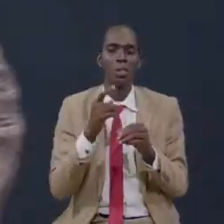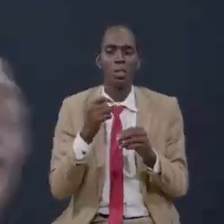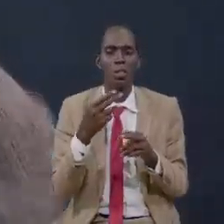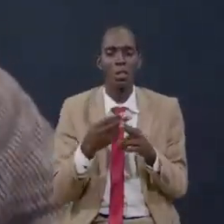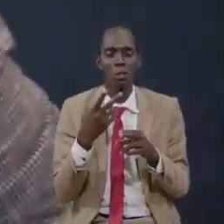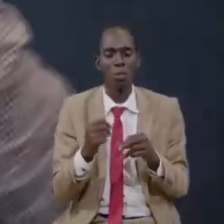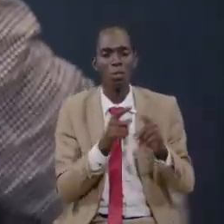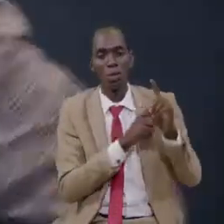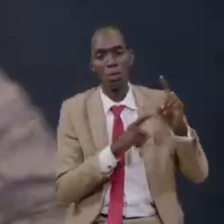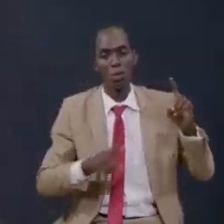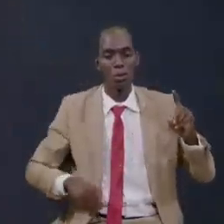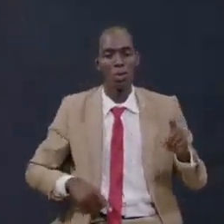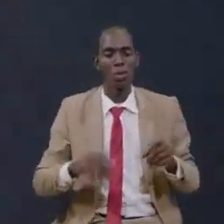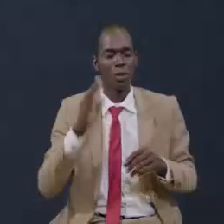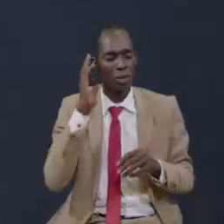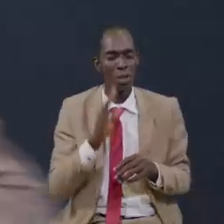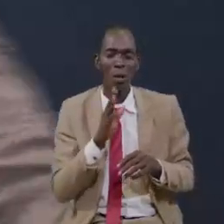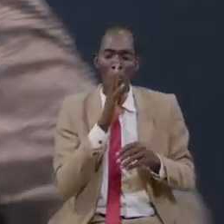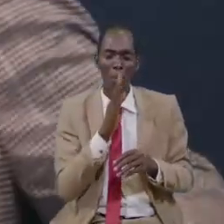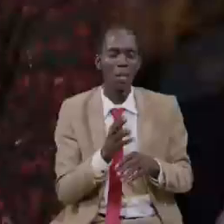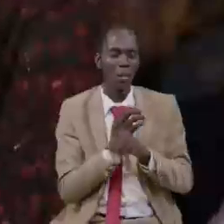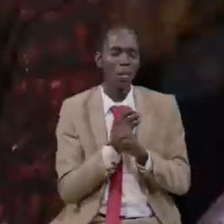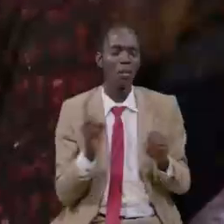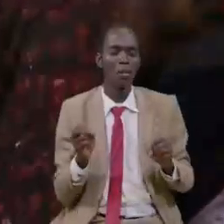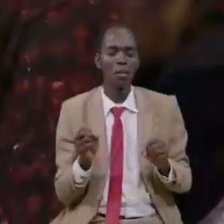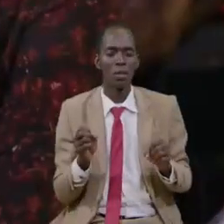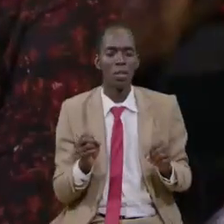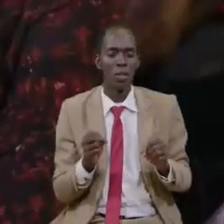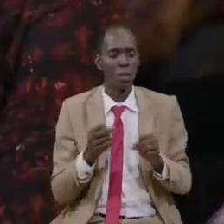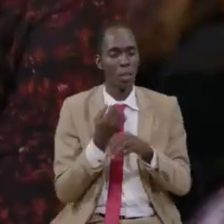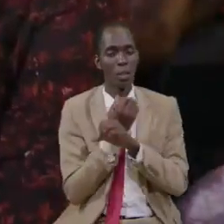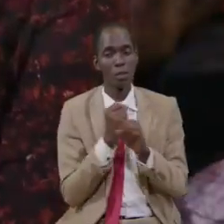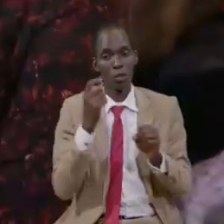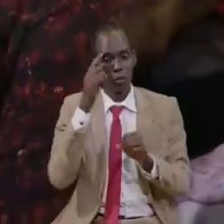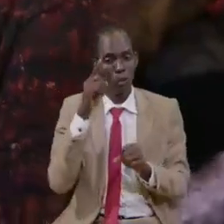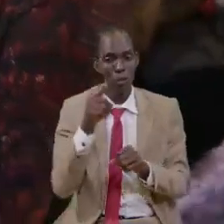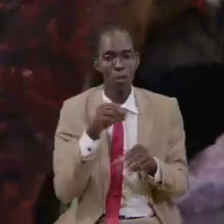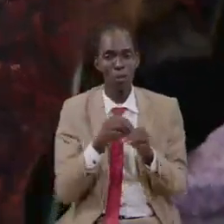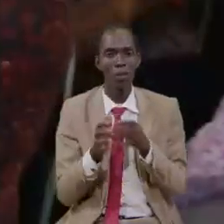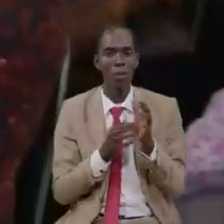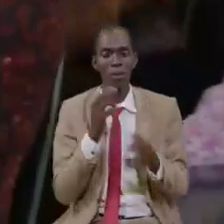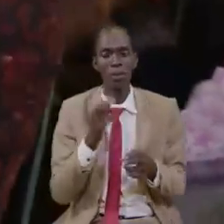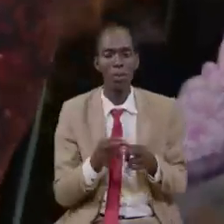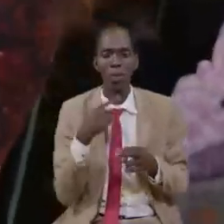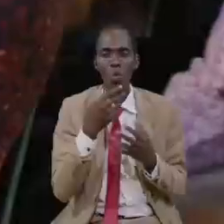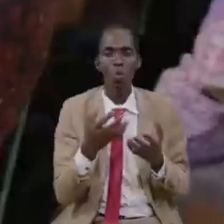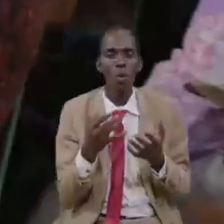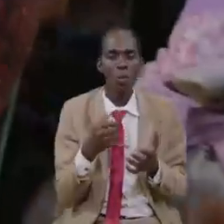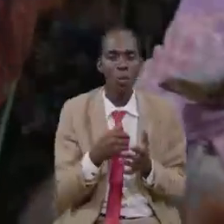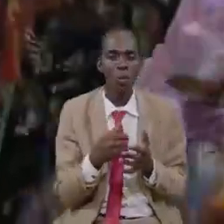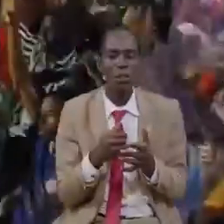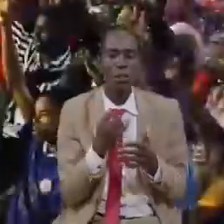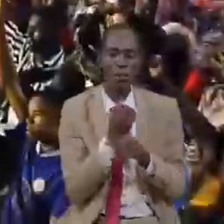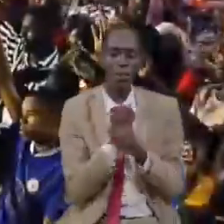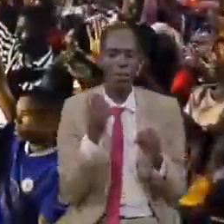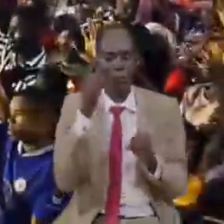shall be saved. Salvation for you. Where are you? Salvation for you. Redemption for